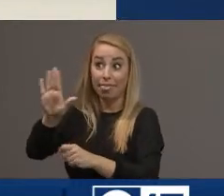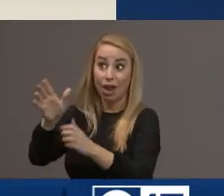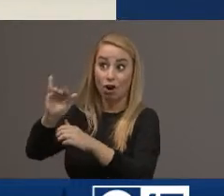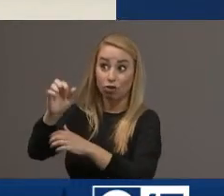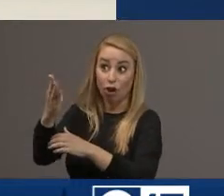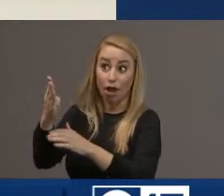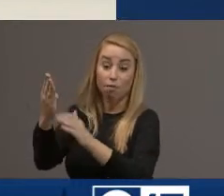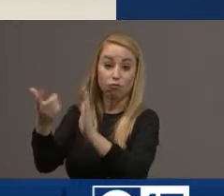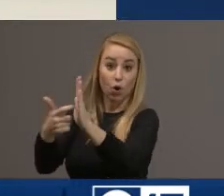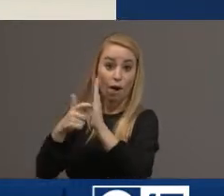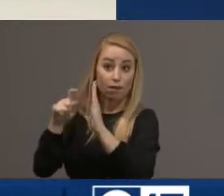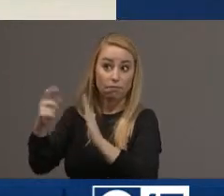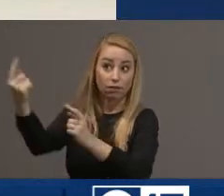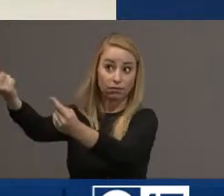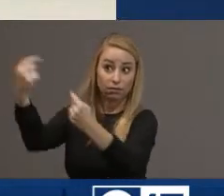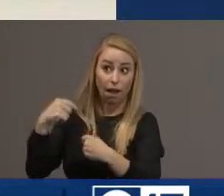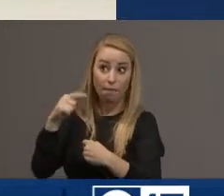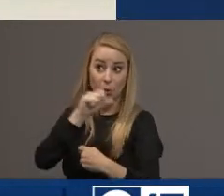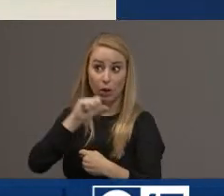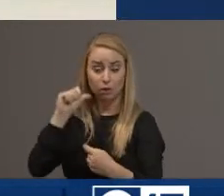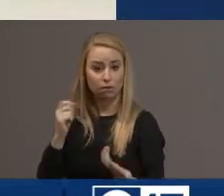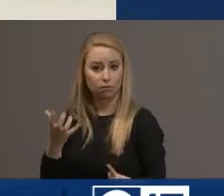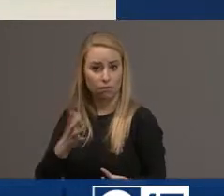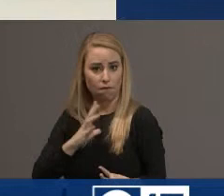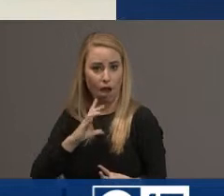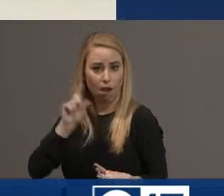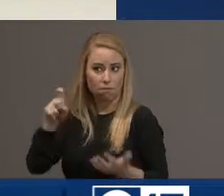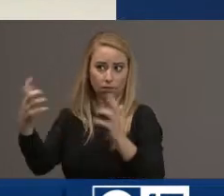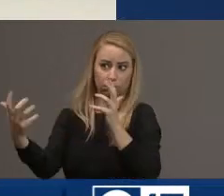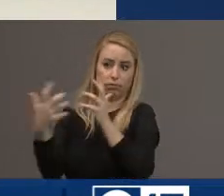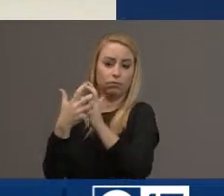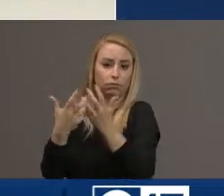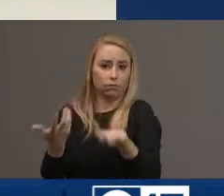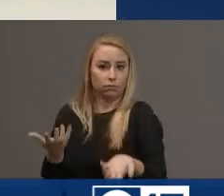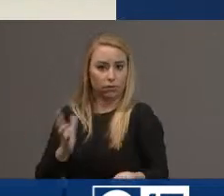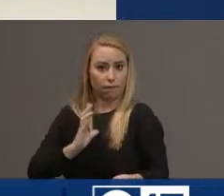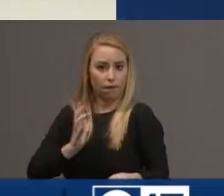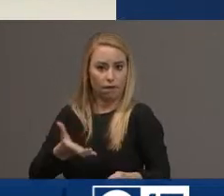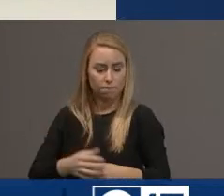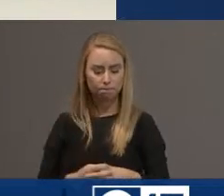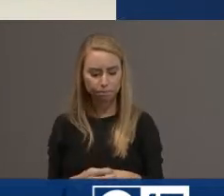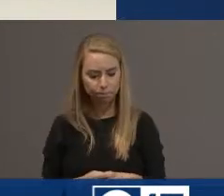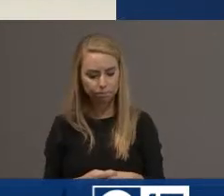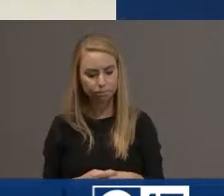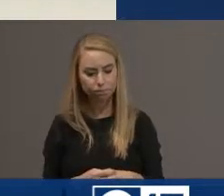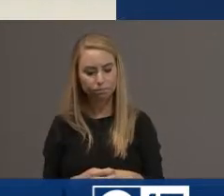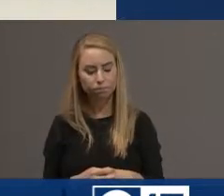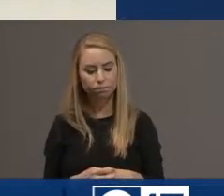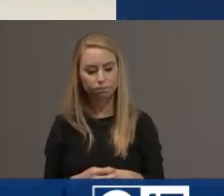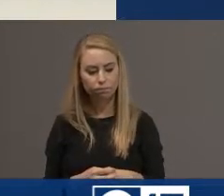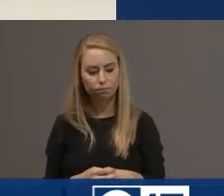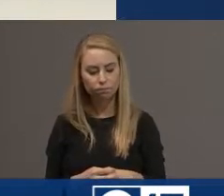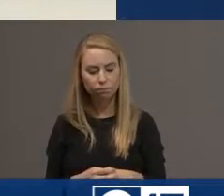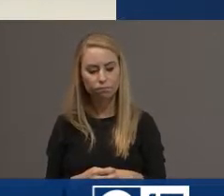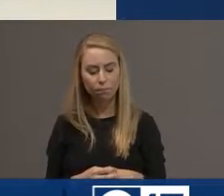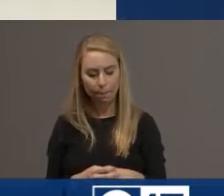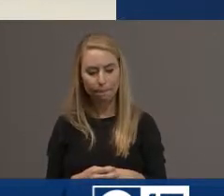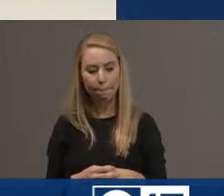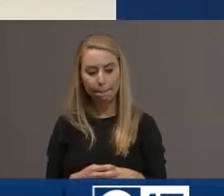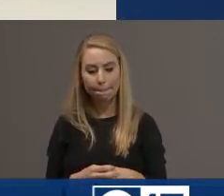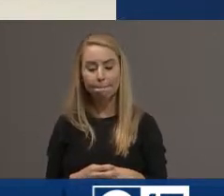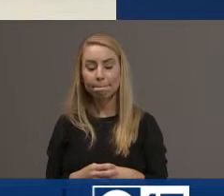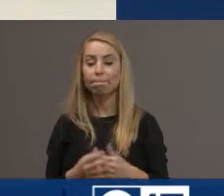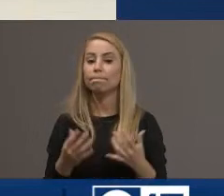The other thing I want to say, when I'm able to spend time with the Vice President and the President, and this